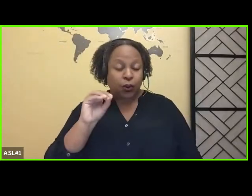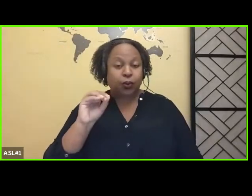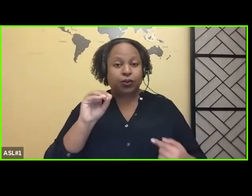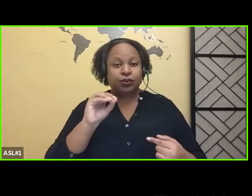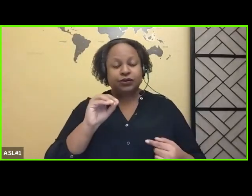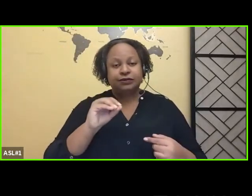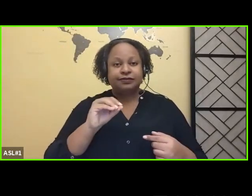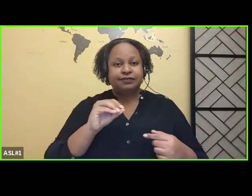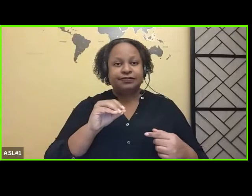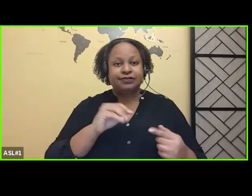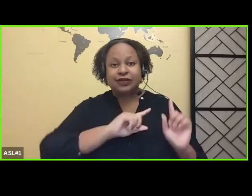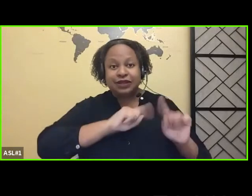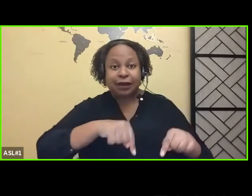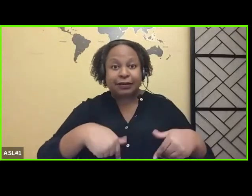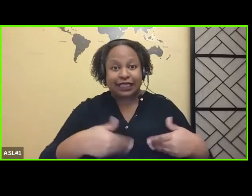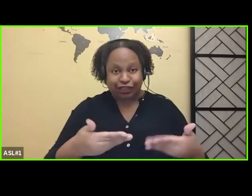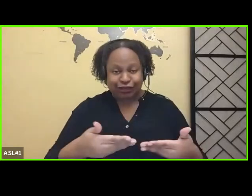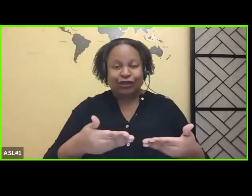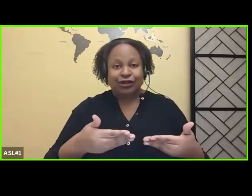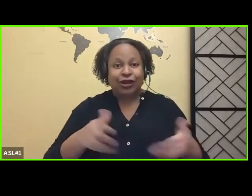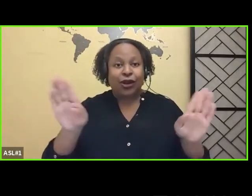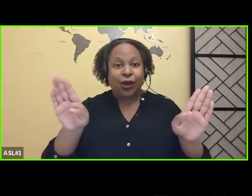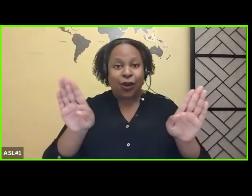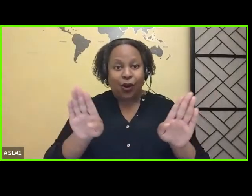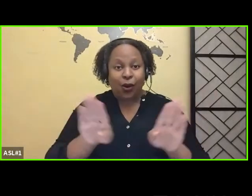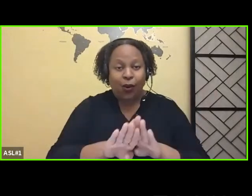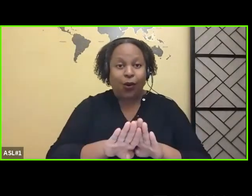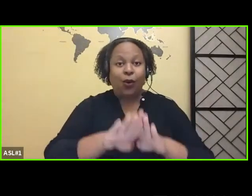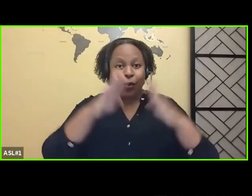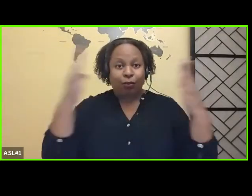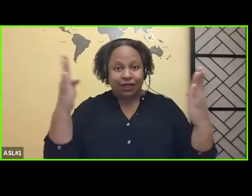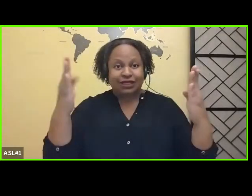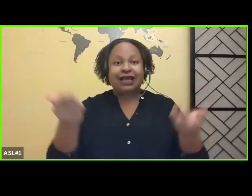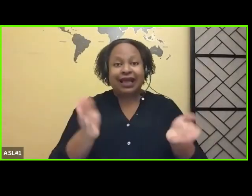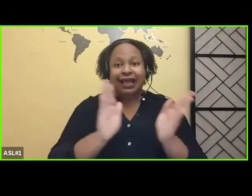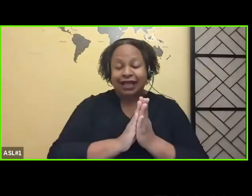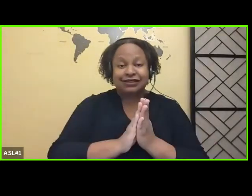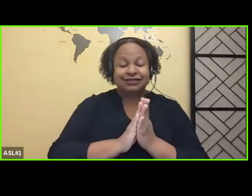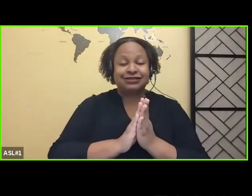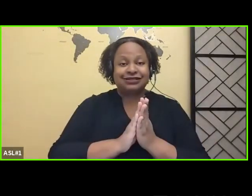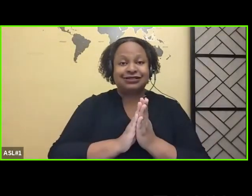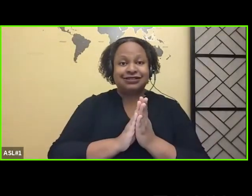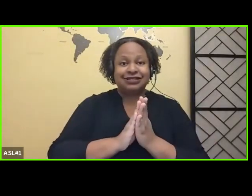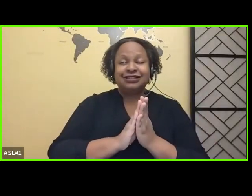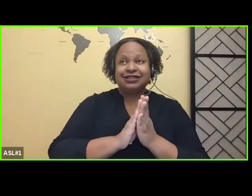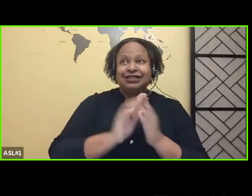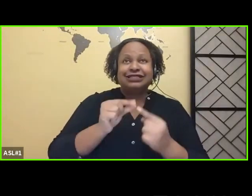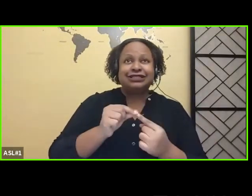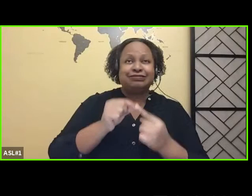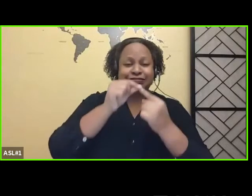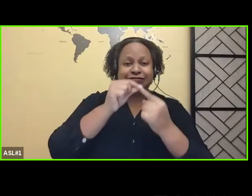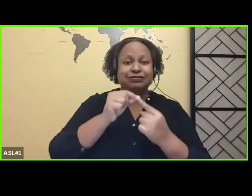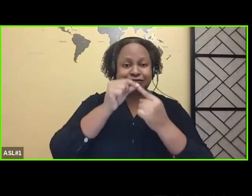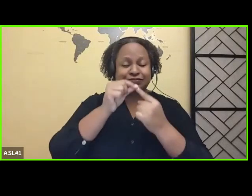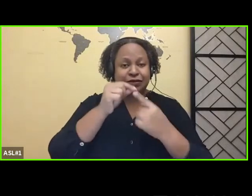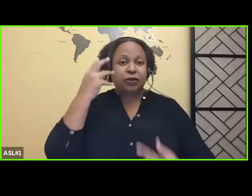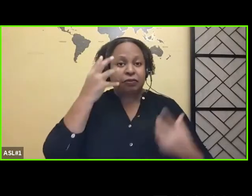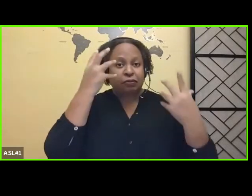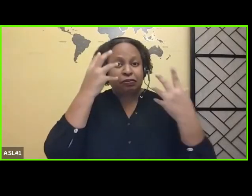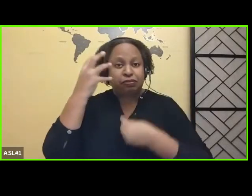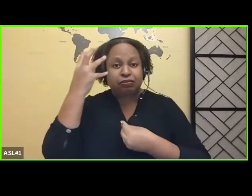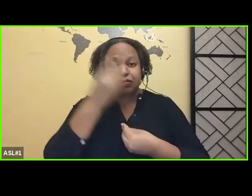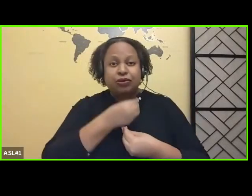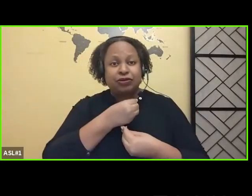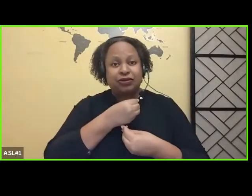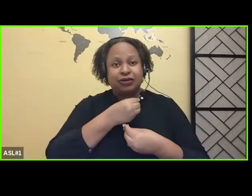come in here and open up and ask those special,